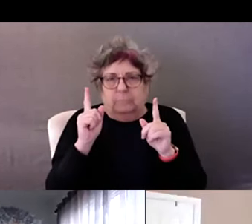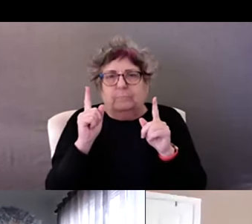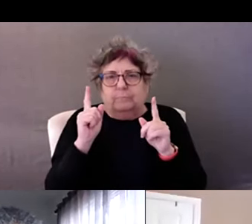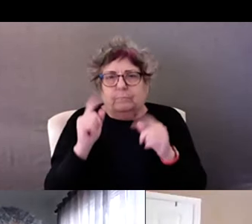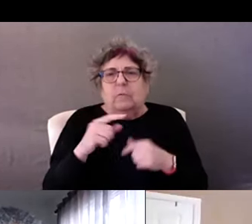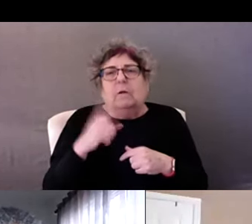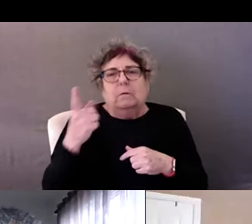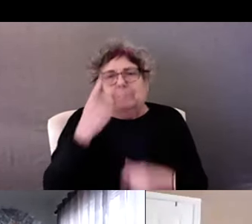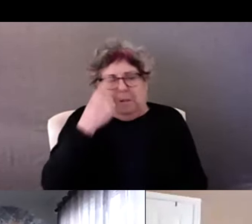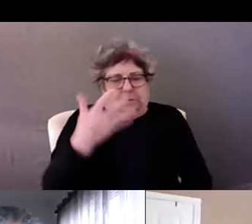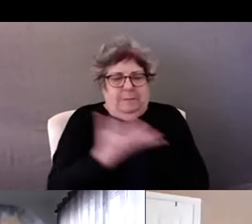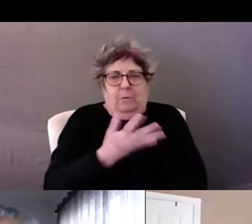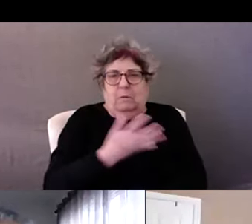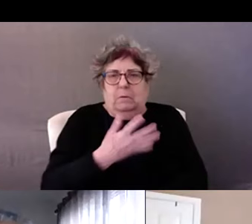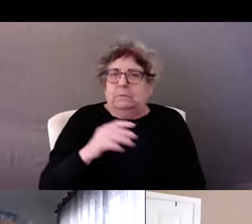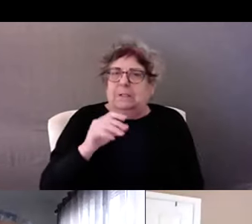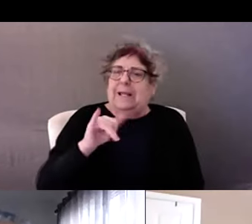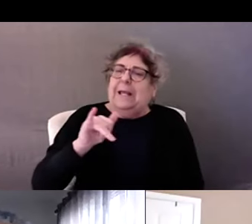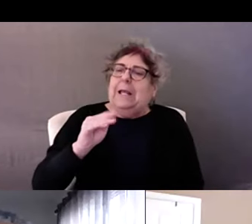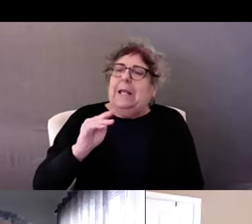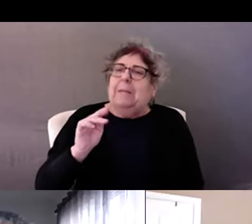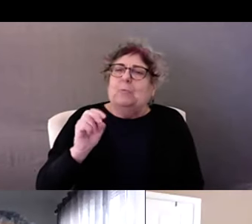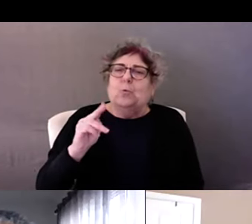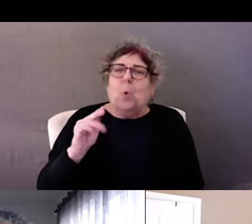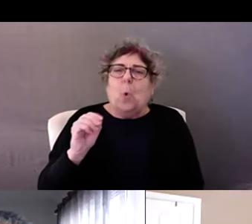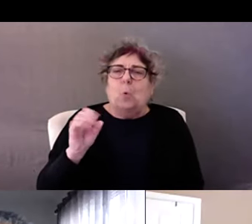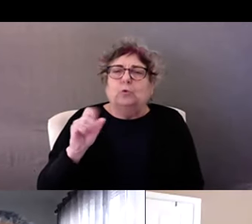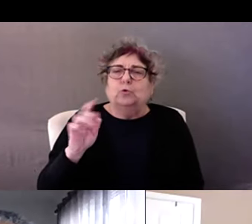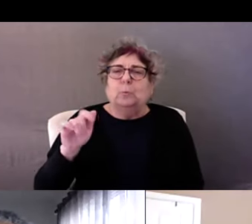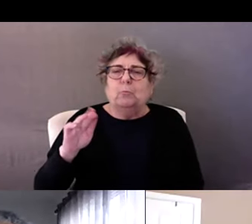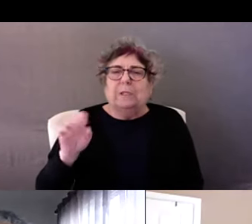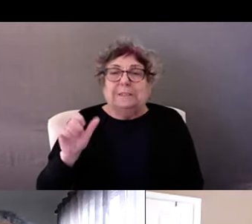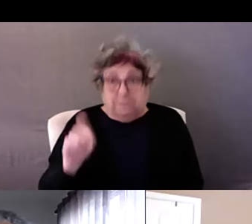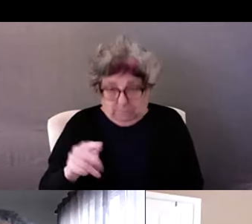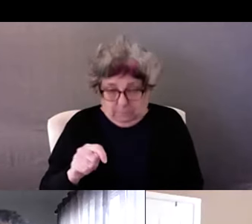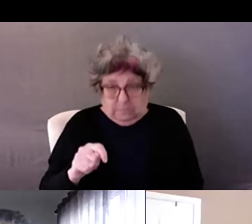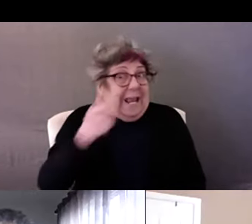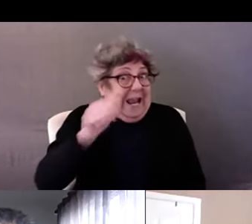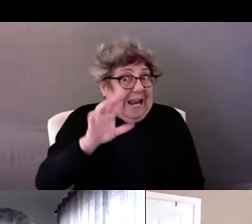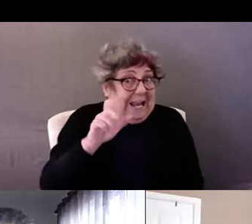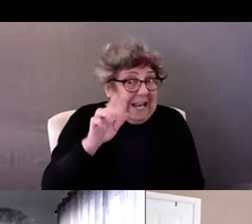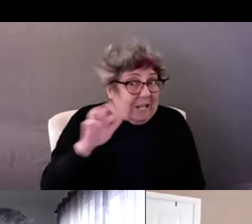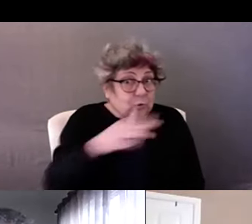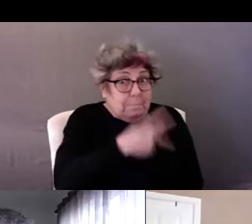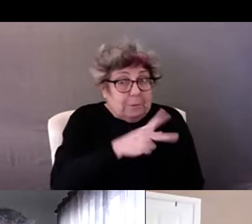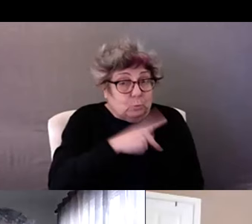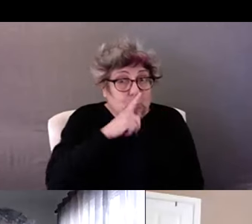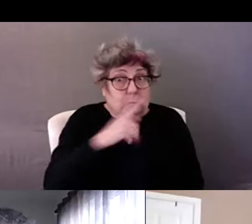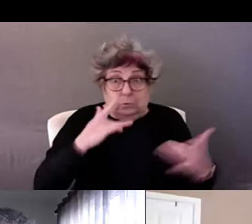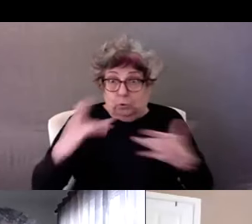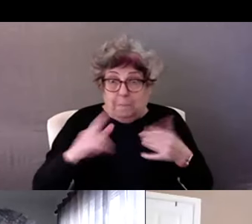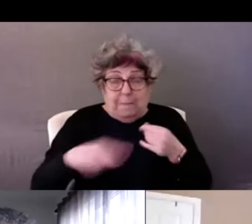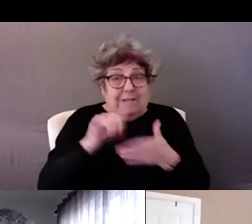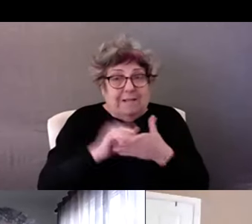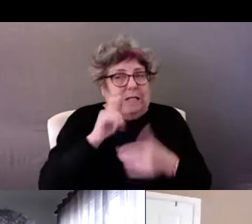So I would say to any cancer patient who is worried about this that they should consult with their doctor. They're probably going to be a candidate for